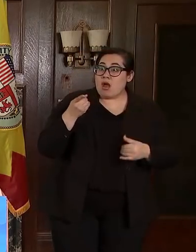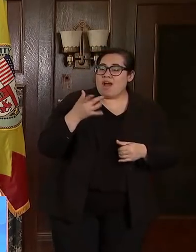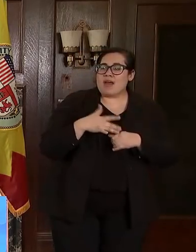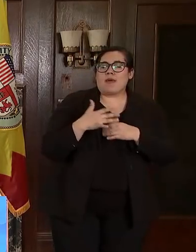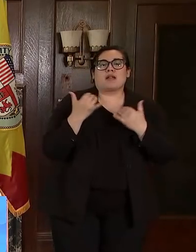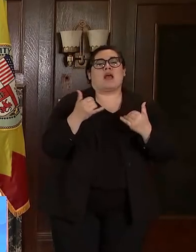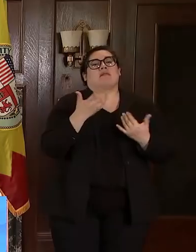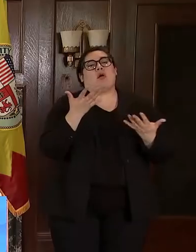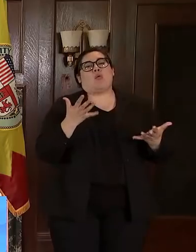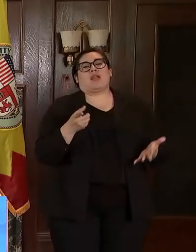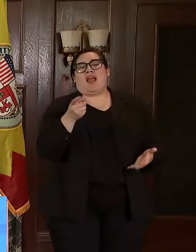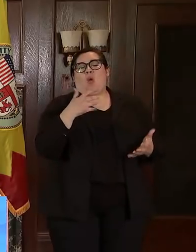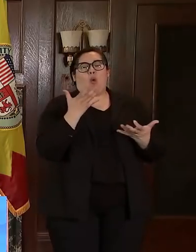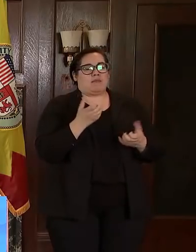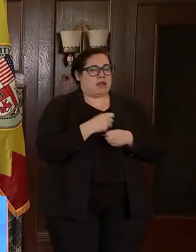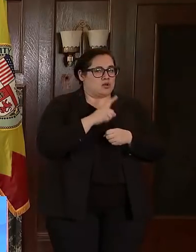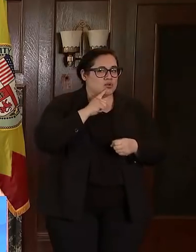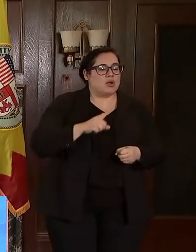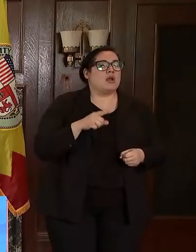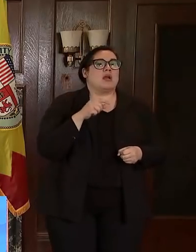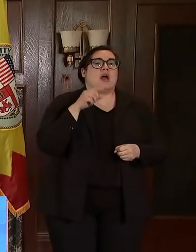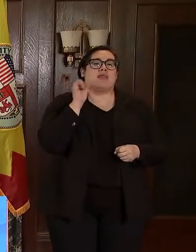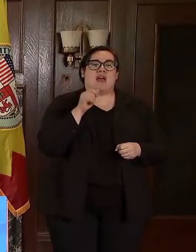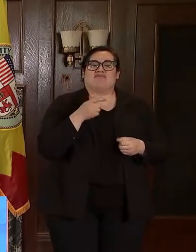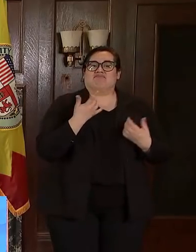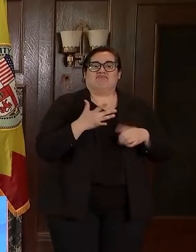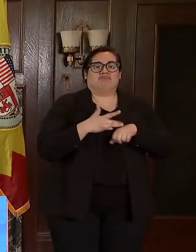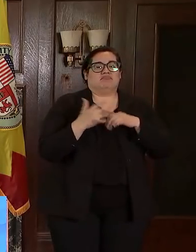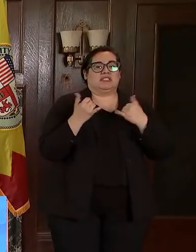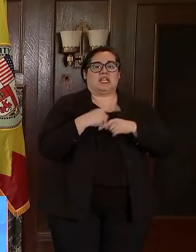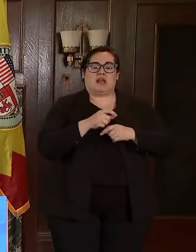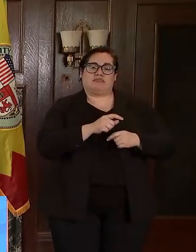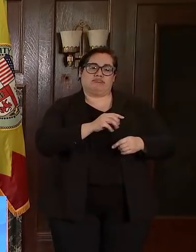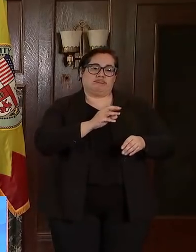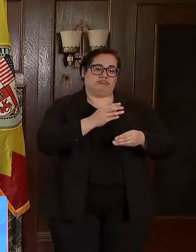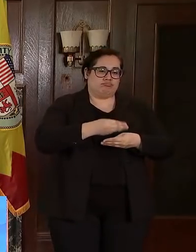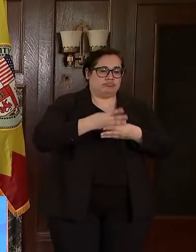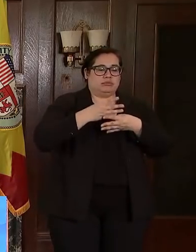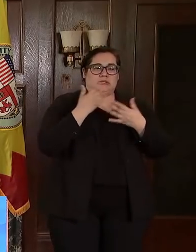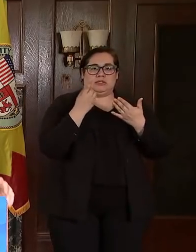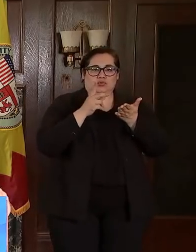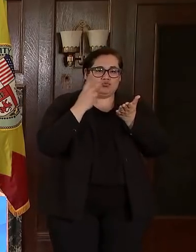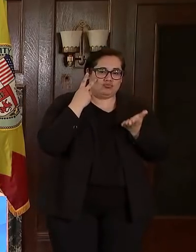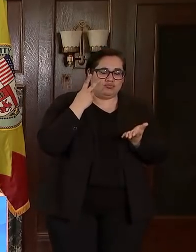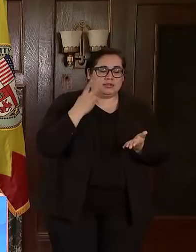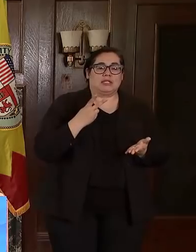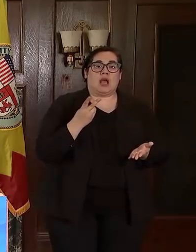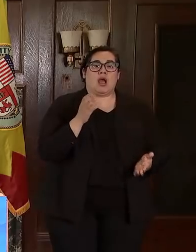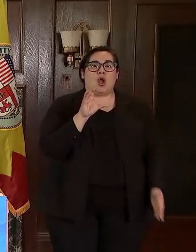they already are up. I want to just ensure that those are up today. If you go to those, you can check it out. That's